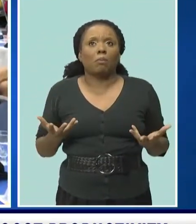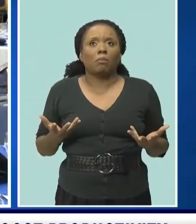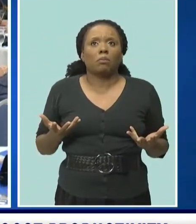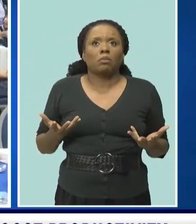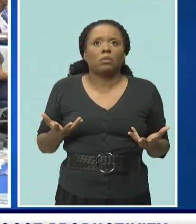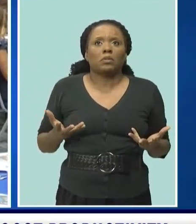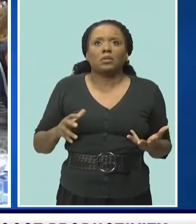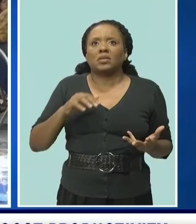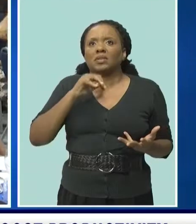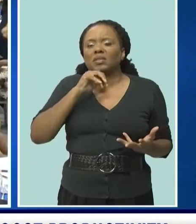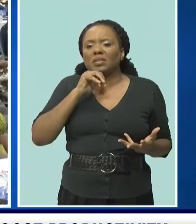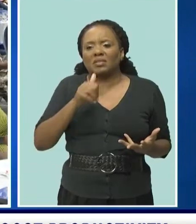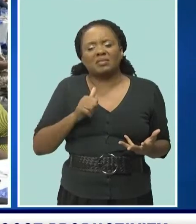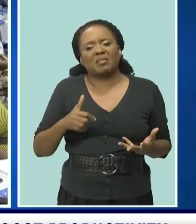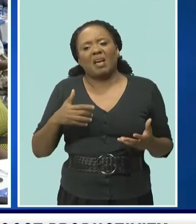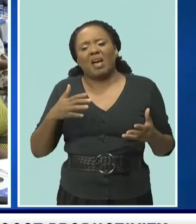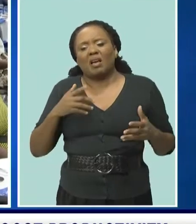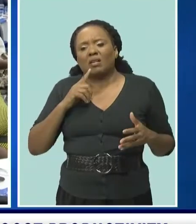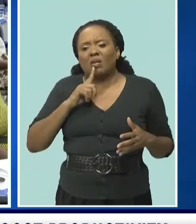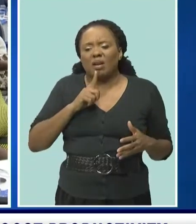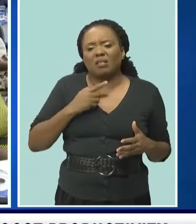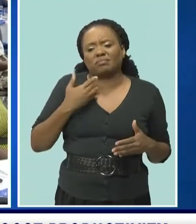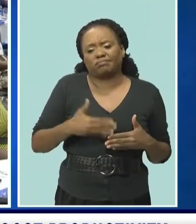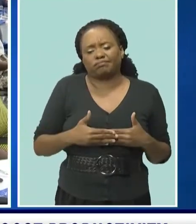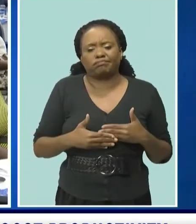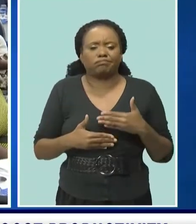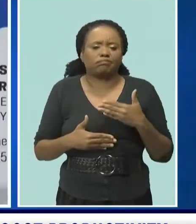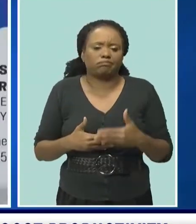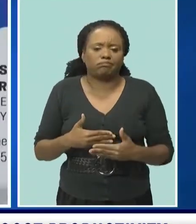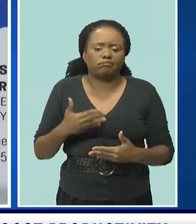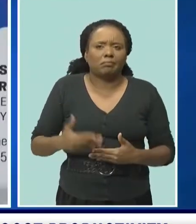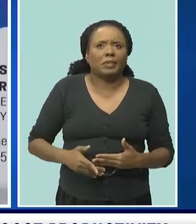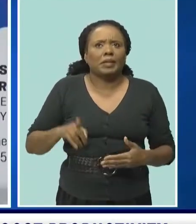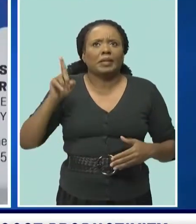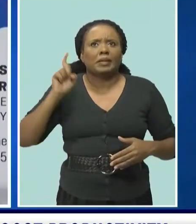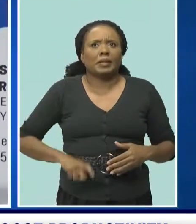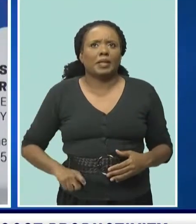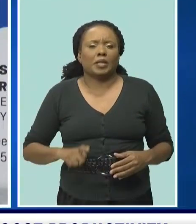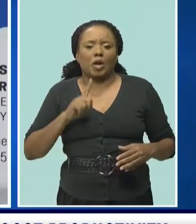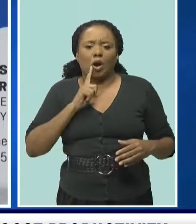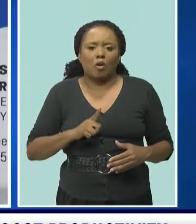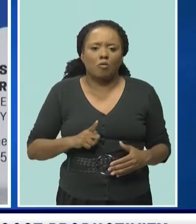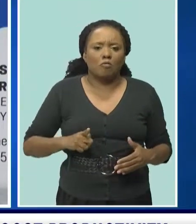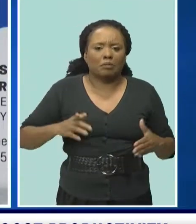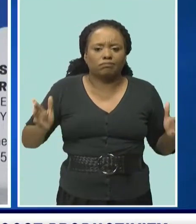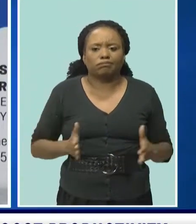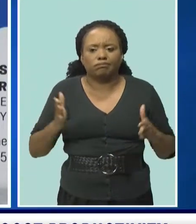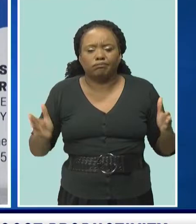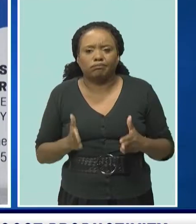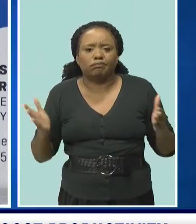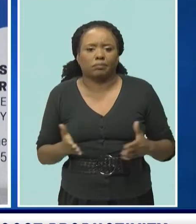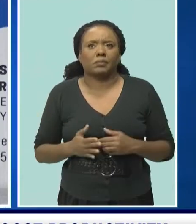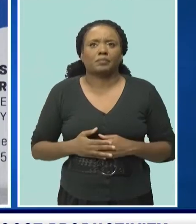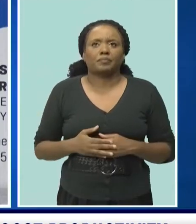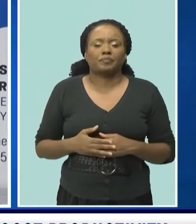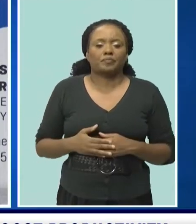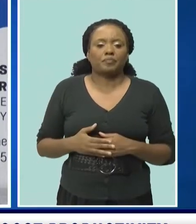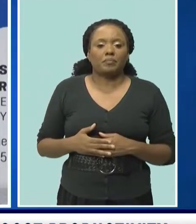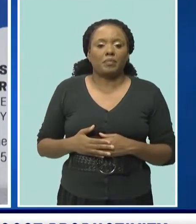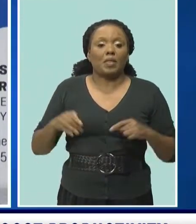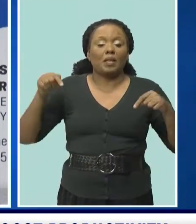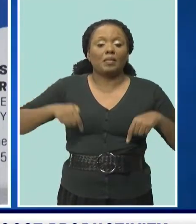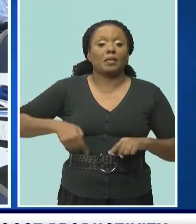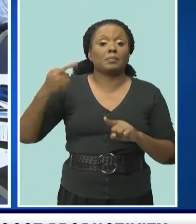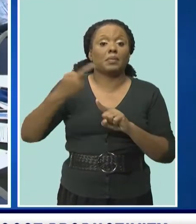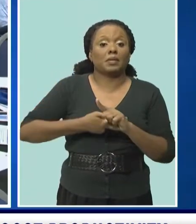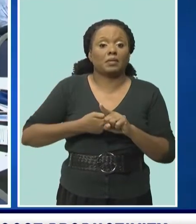on fumes and operate the country on a full tank of gas. The leader, who was named a champion for global change earlier this month by the